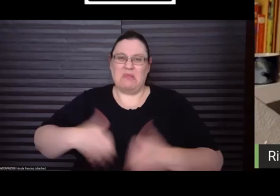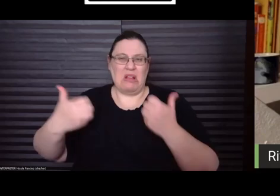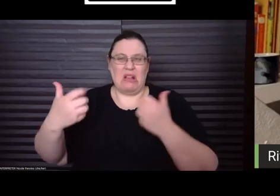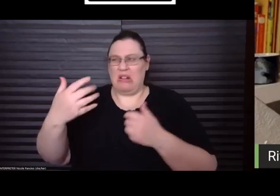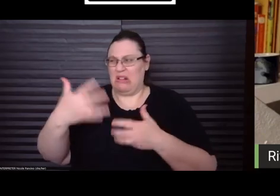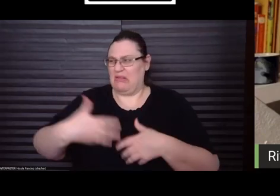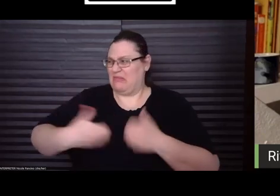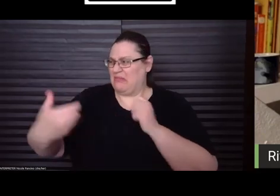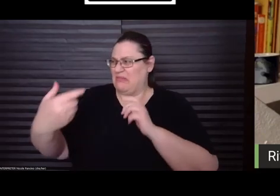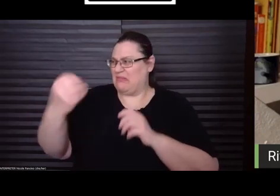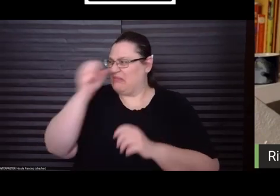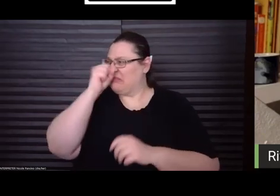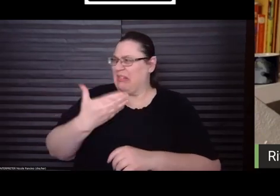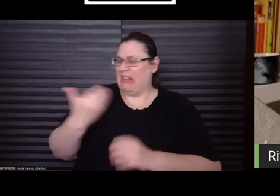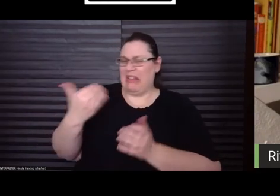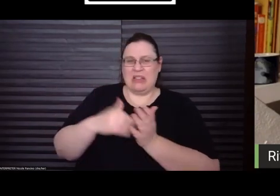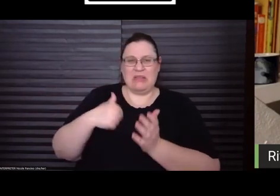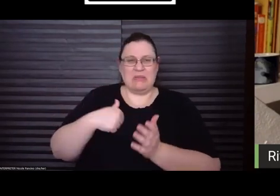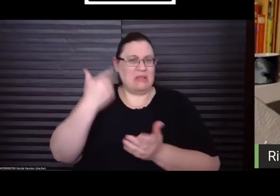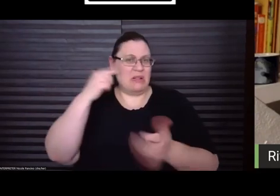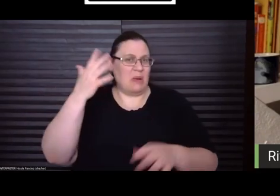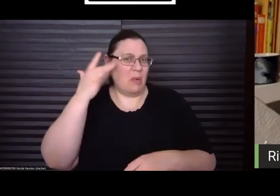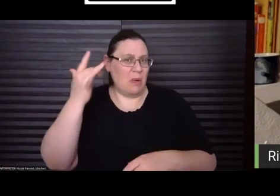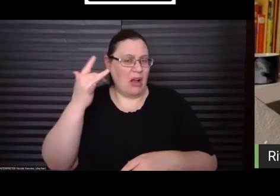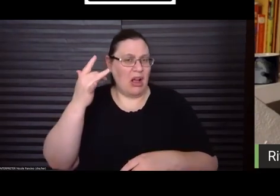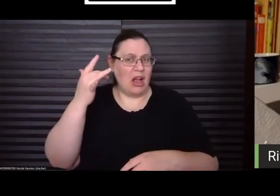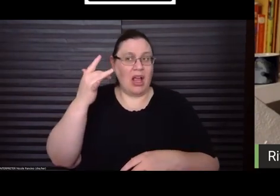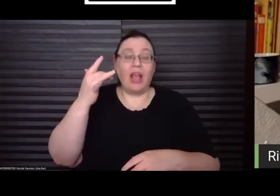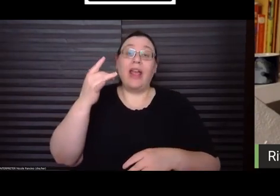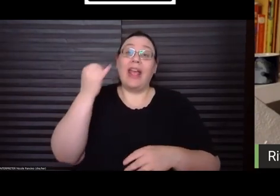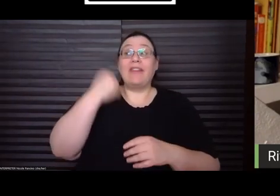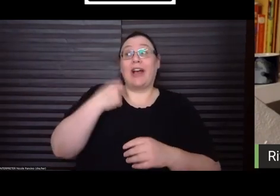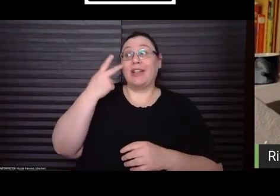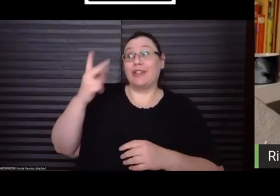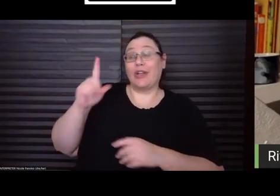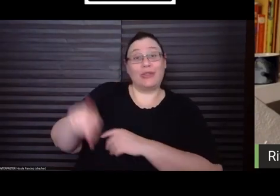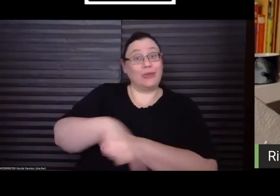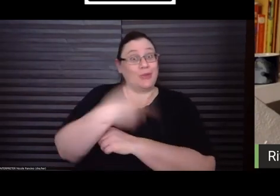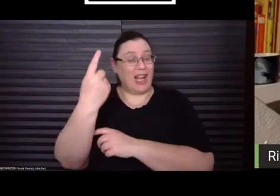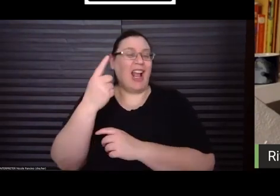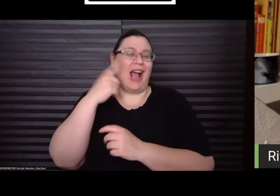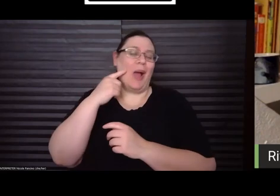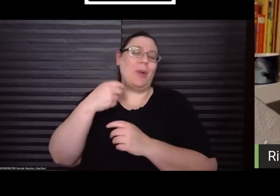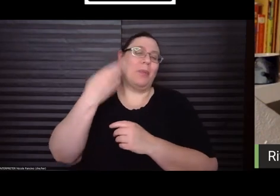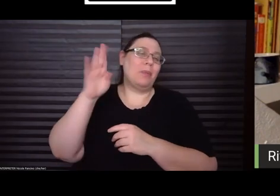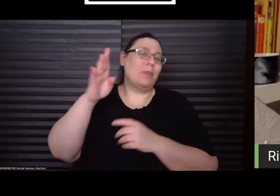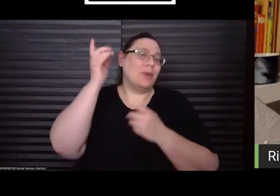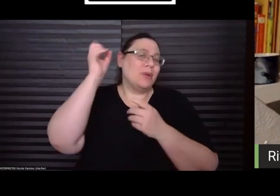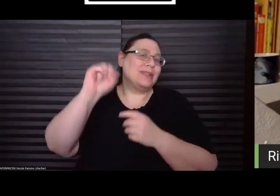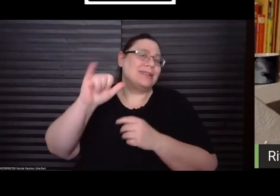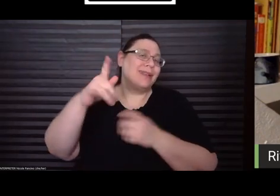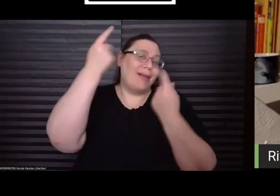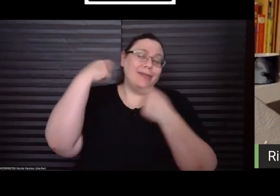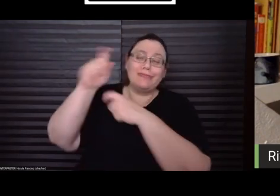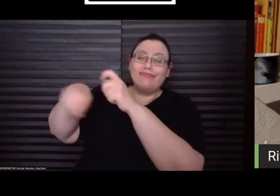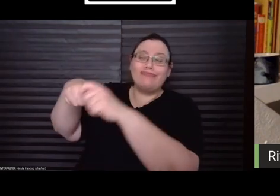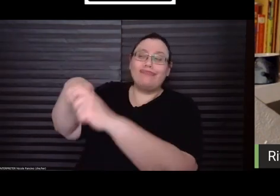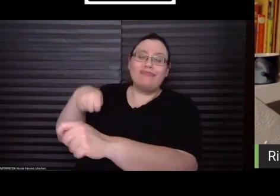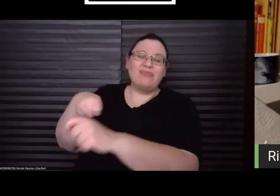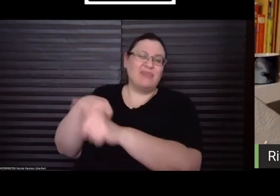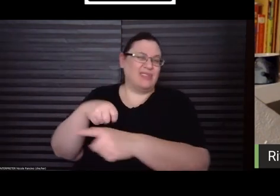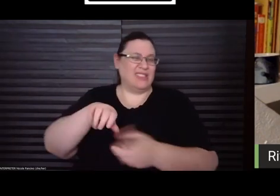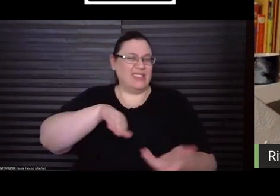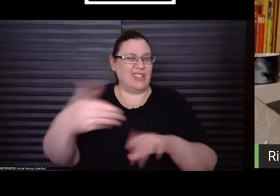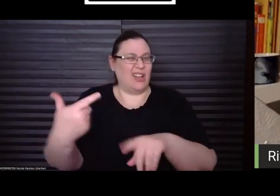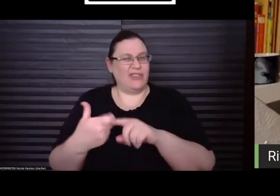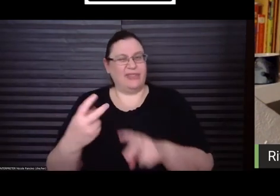toward me. I didn't know why. I wouldn't hesitate to put a blue silk ribbon on her neck if she were here today. She died from the